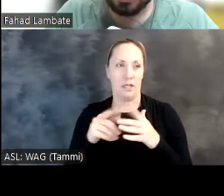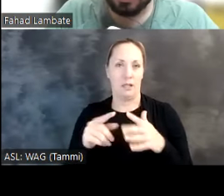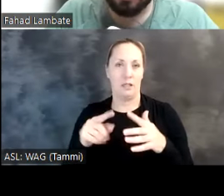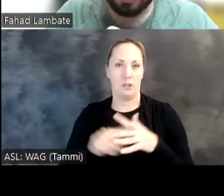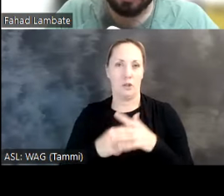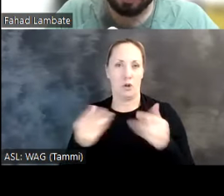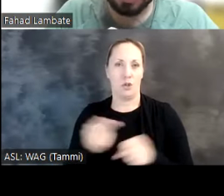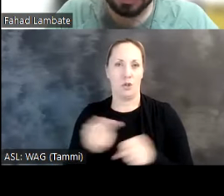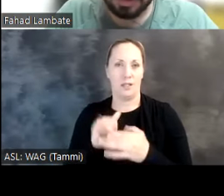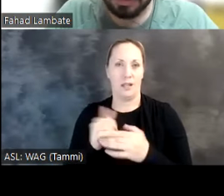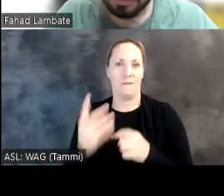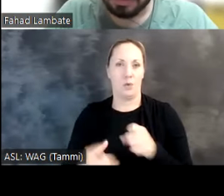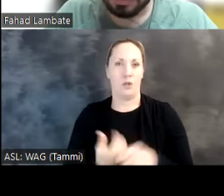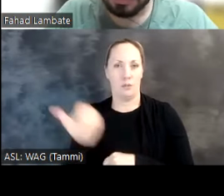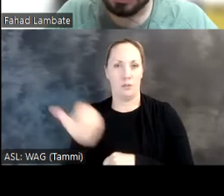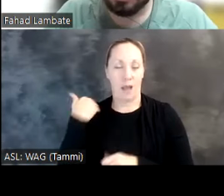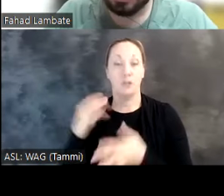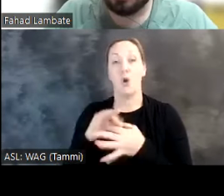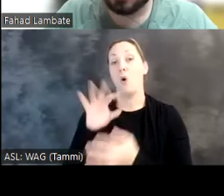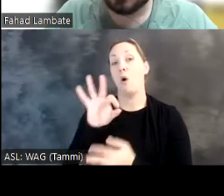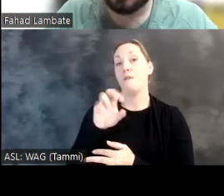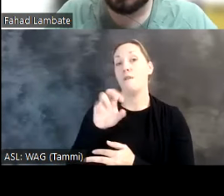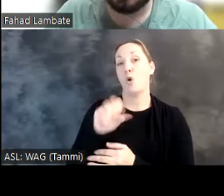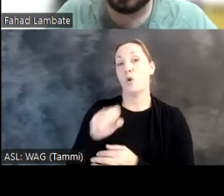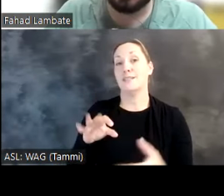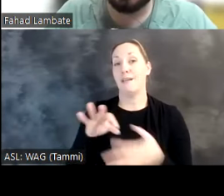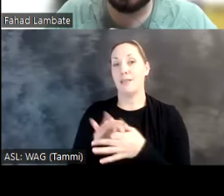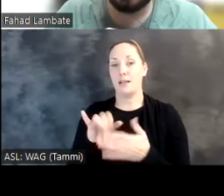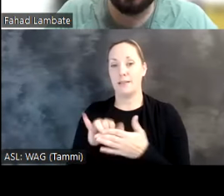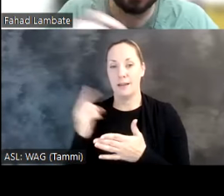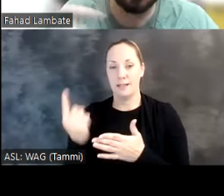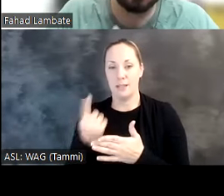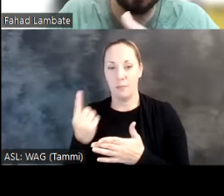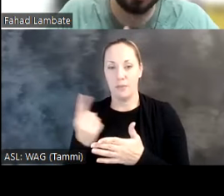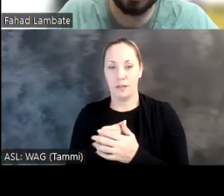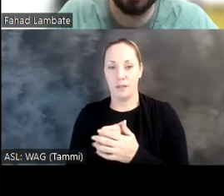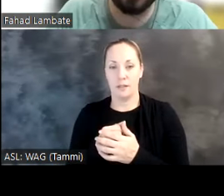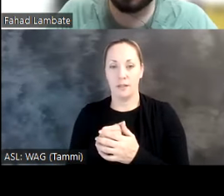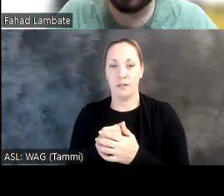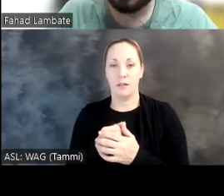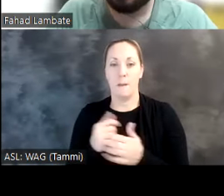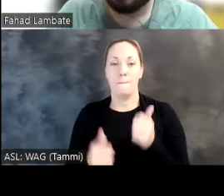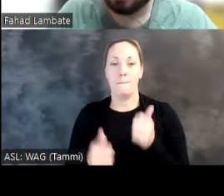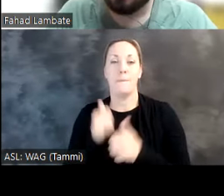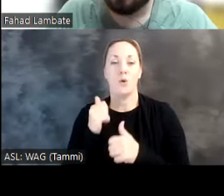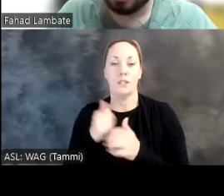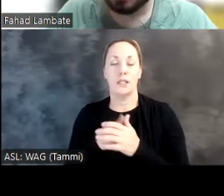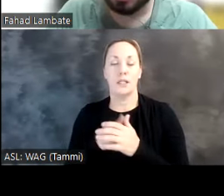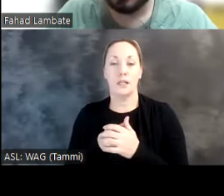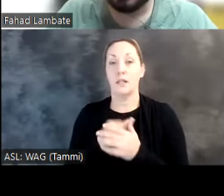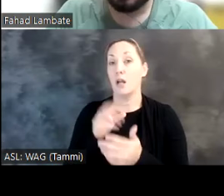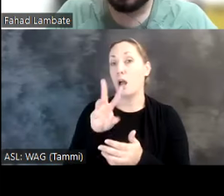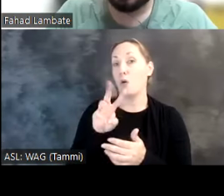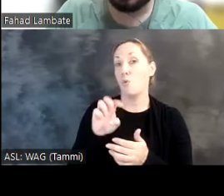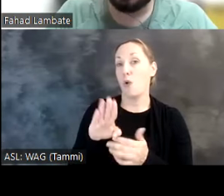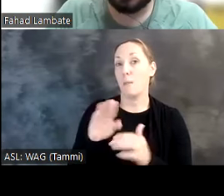In case of focus ring, this is something which is mostly a WebKit focus